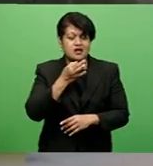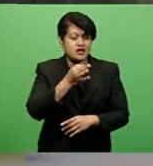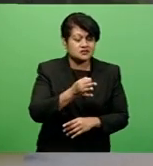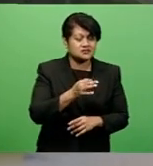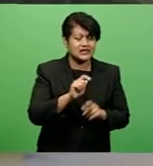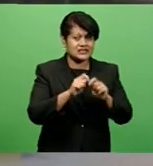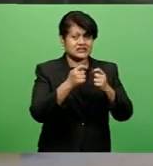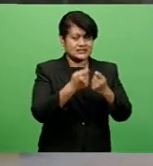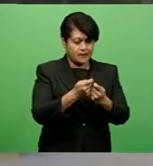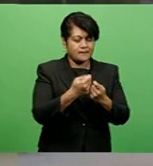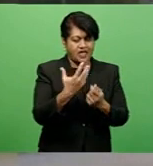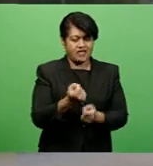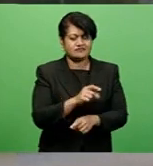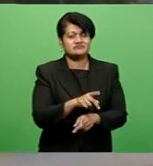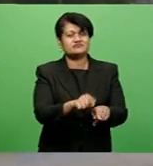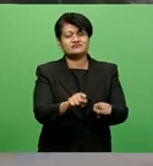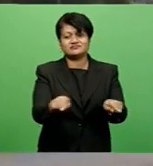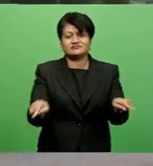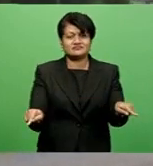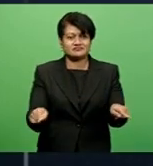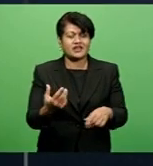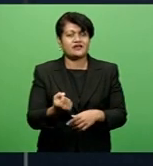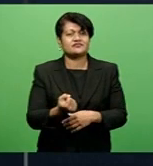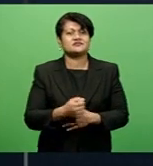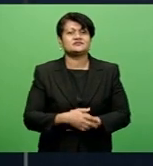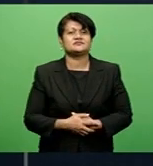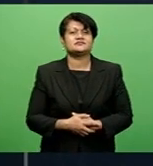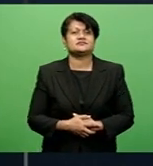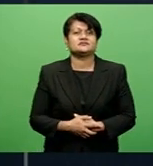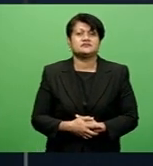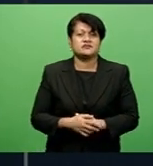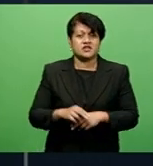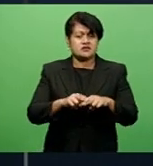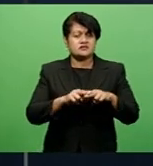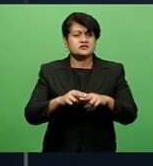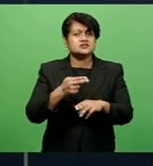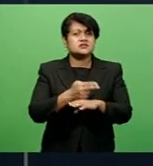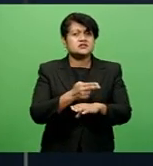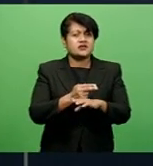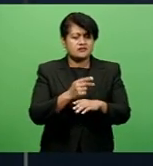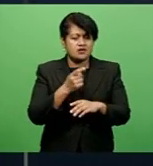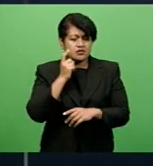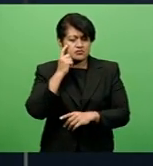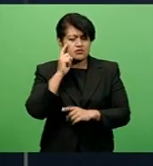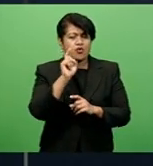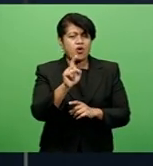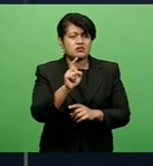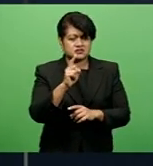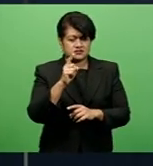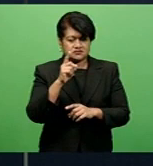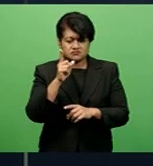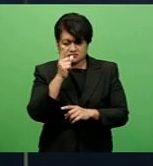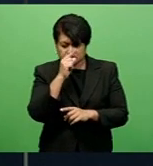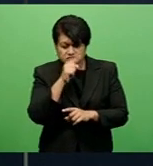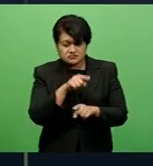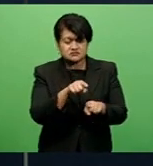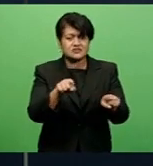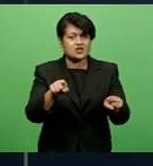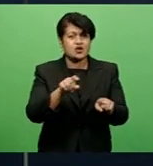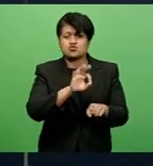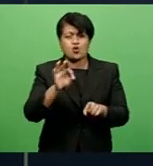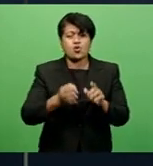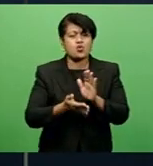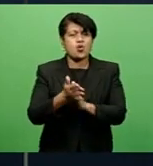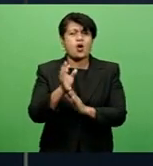ground. Kritika Kumar, FBC News. The Fiji Navy is calling on Fijians to refrain from sailing out to sea.